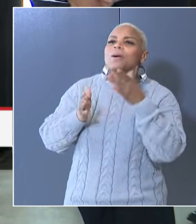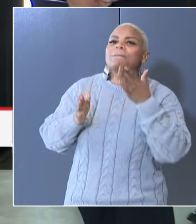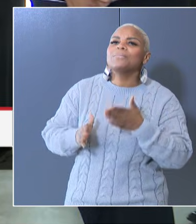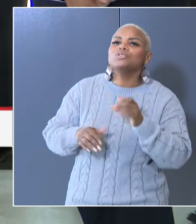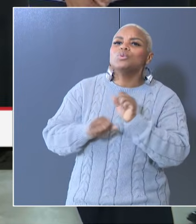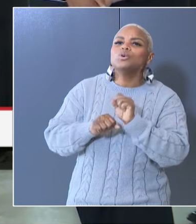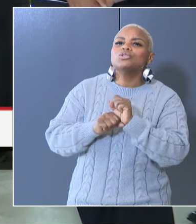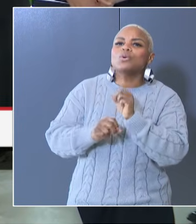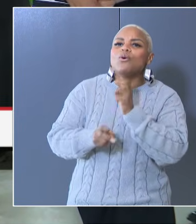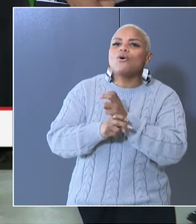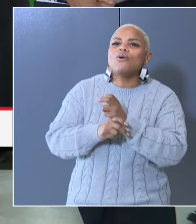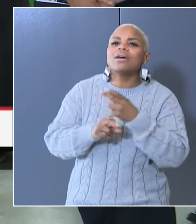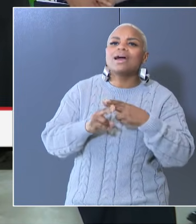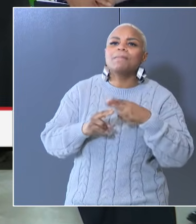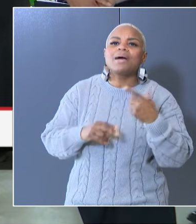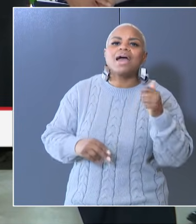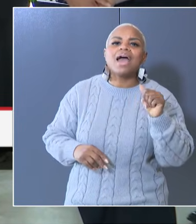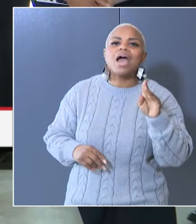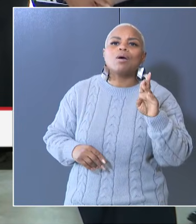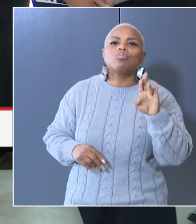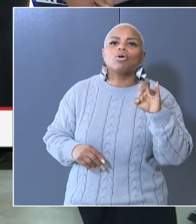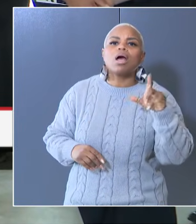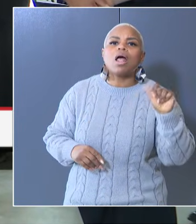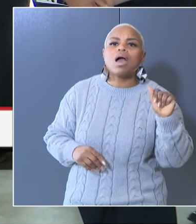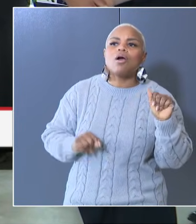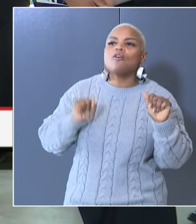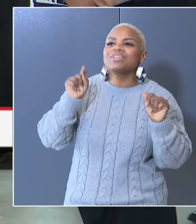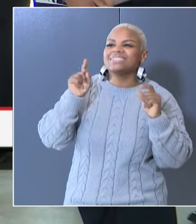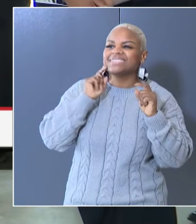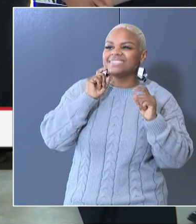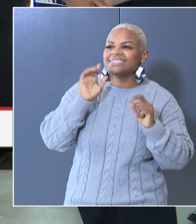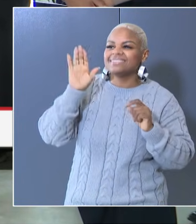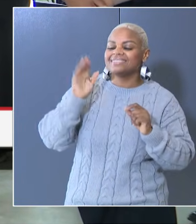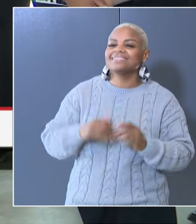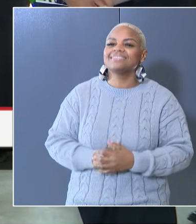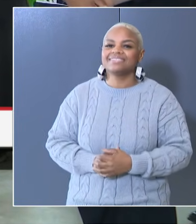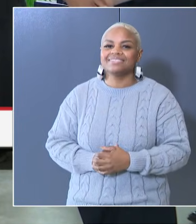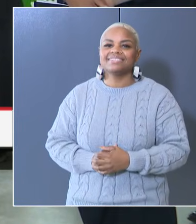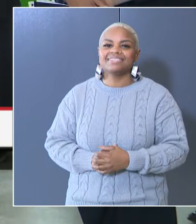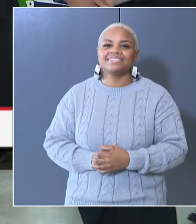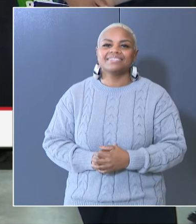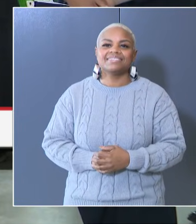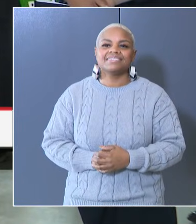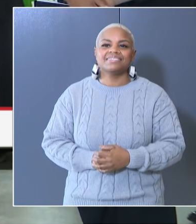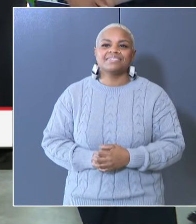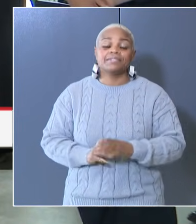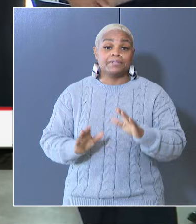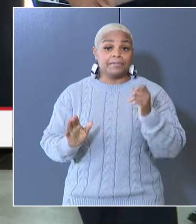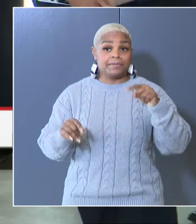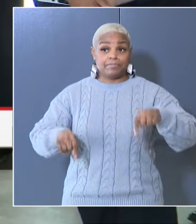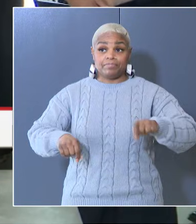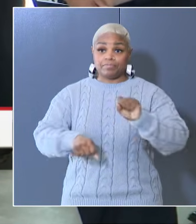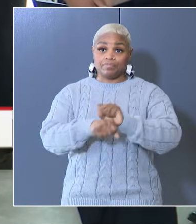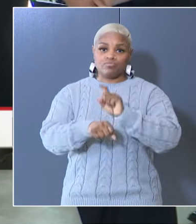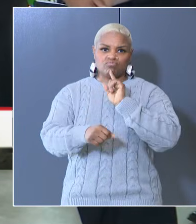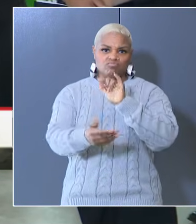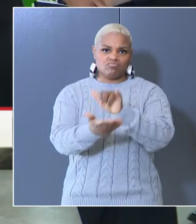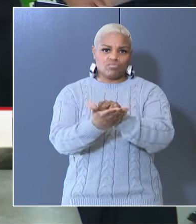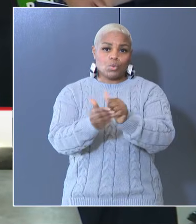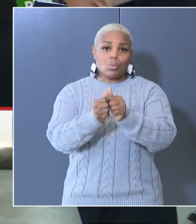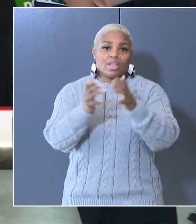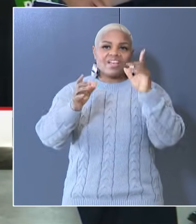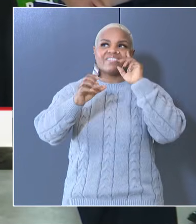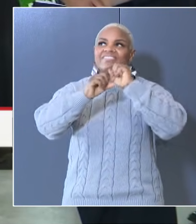in partnership. And of course, our work would simply not be possible without the visionary leadership of Mayor